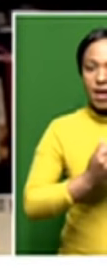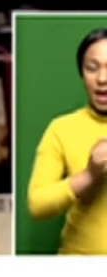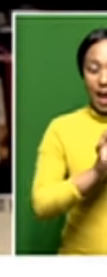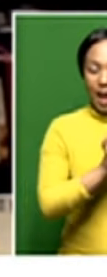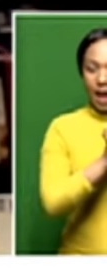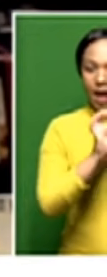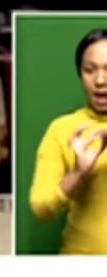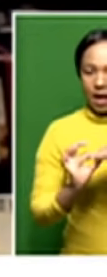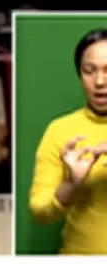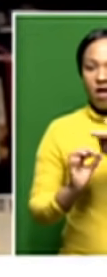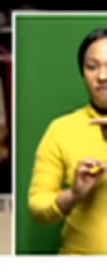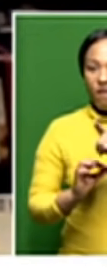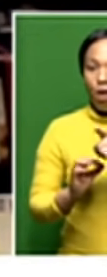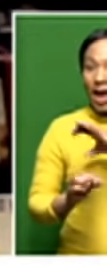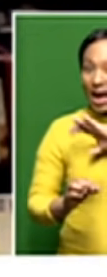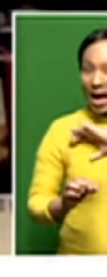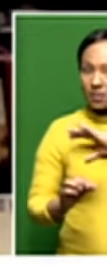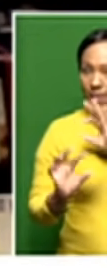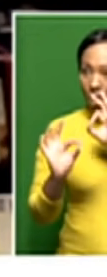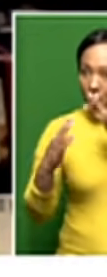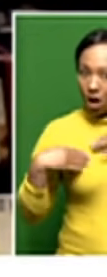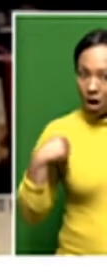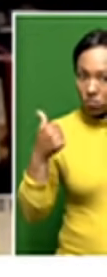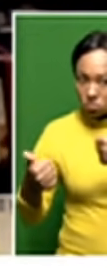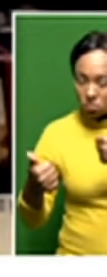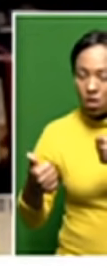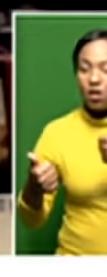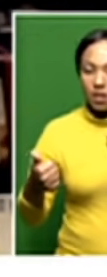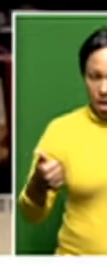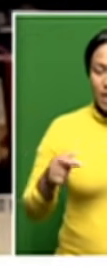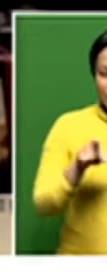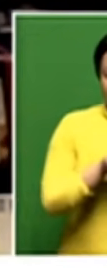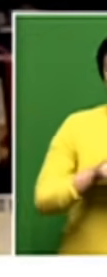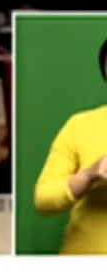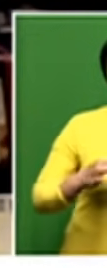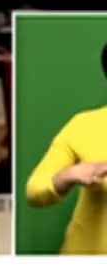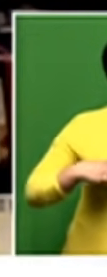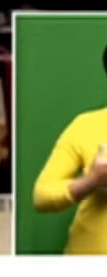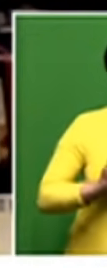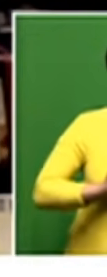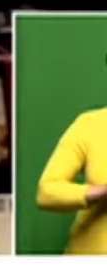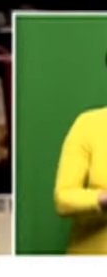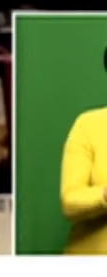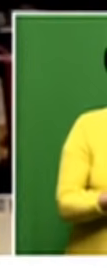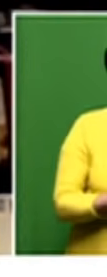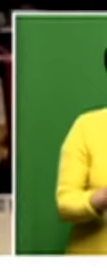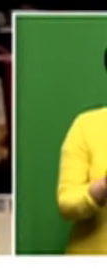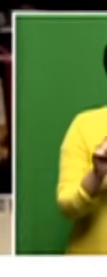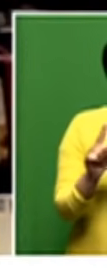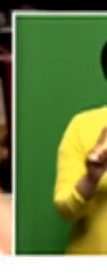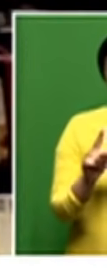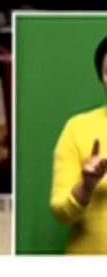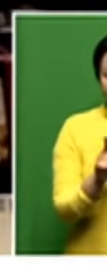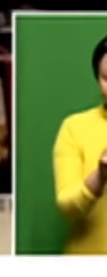linked with the fortunes of the consumers. It is when the consumer stands in front of that shelf that we would like